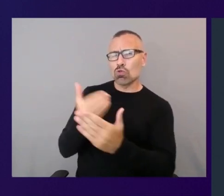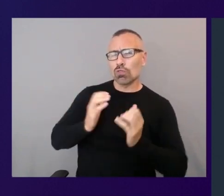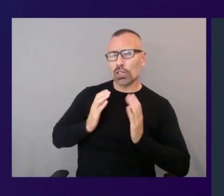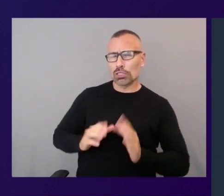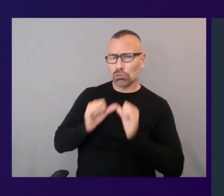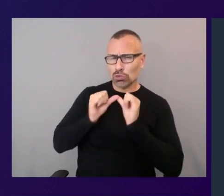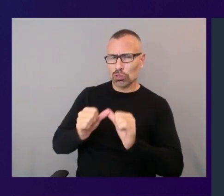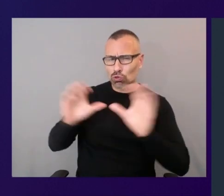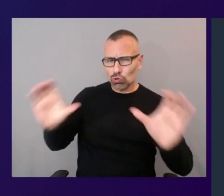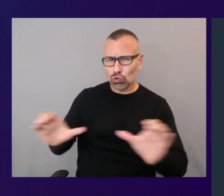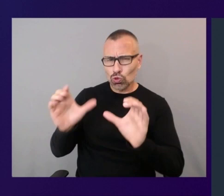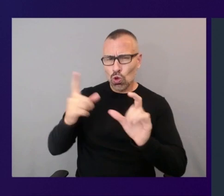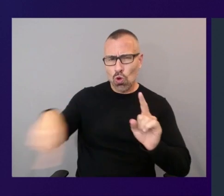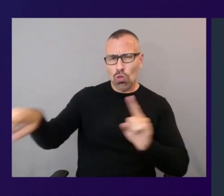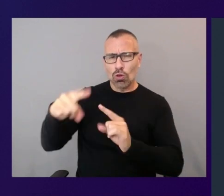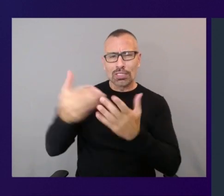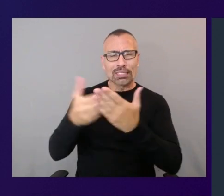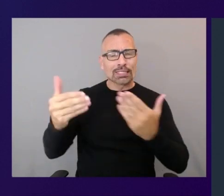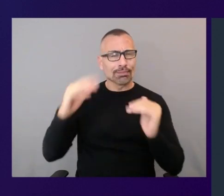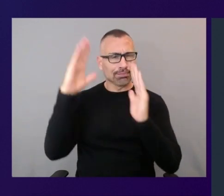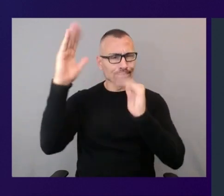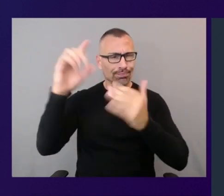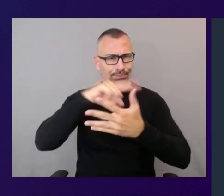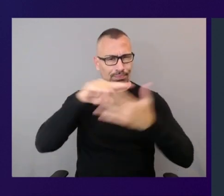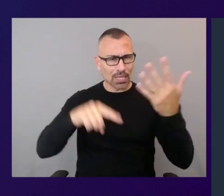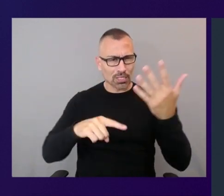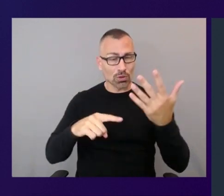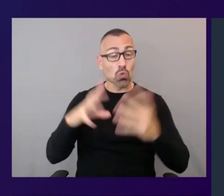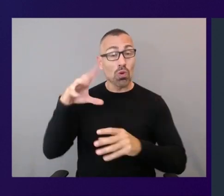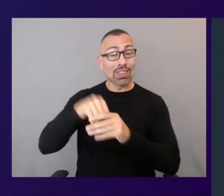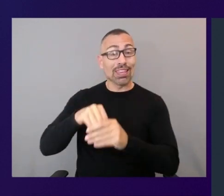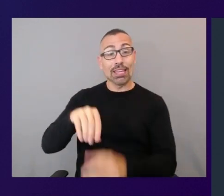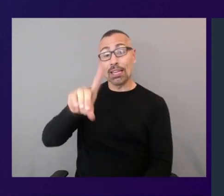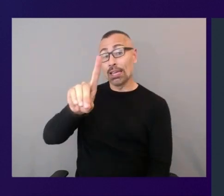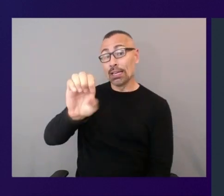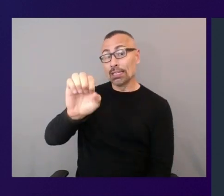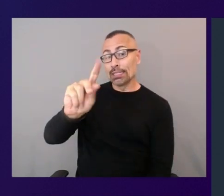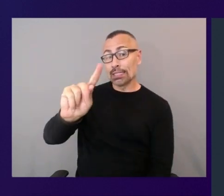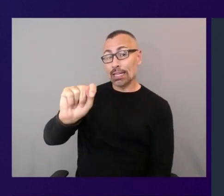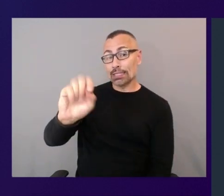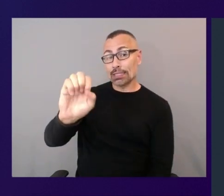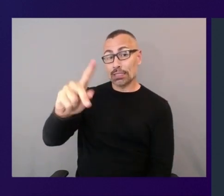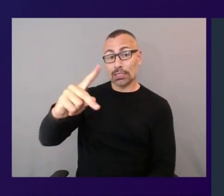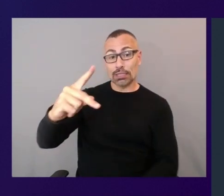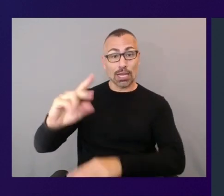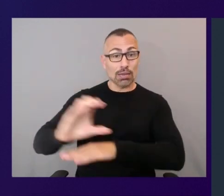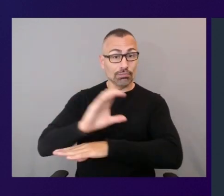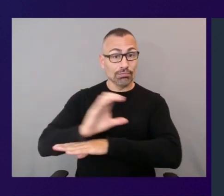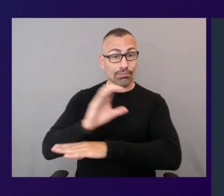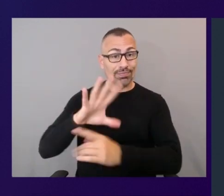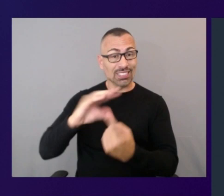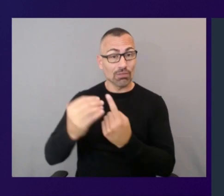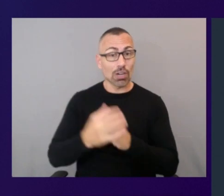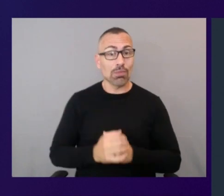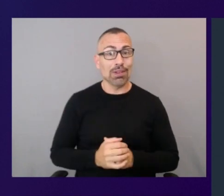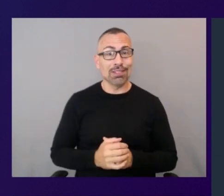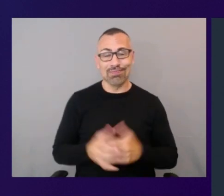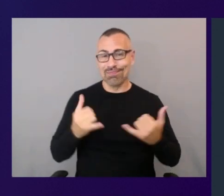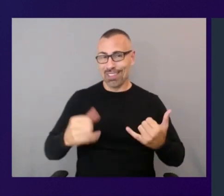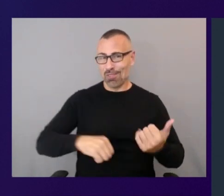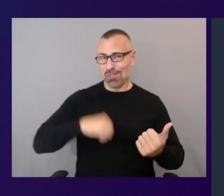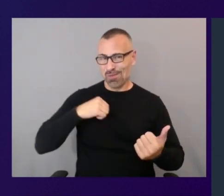environment. With that, we've been super proud to announce on August 1st, 2023, our partnership,